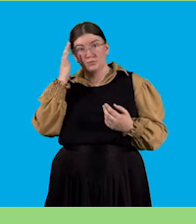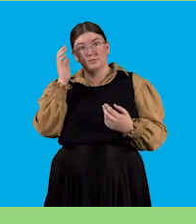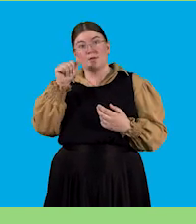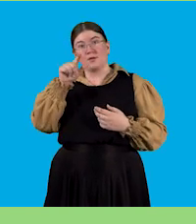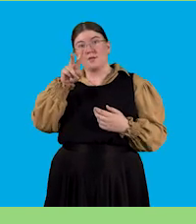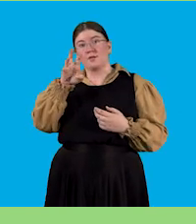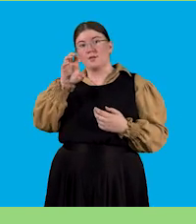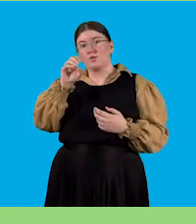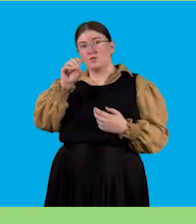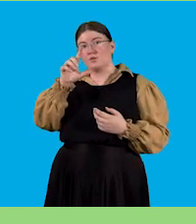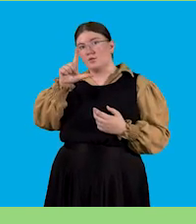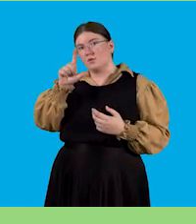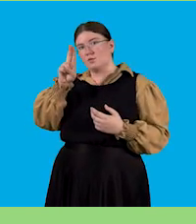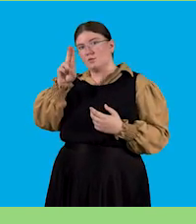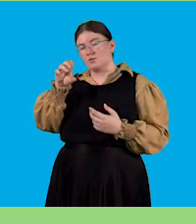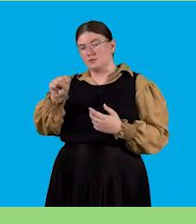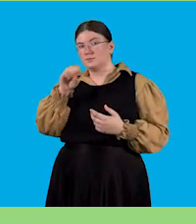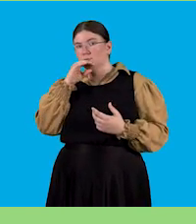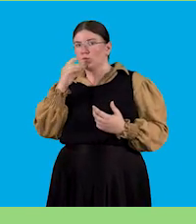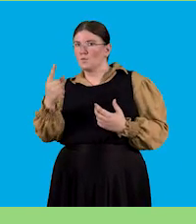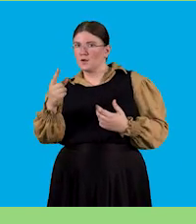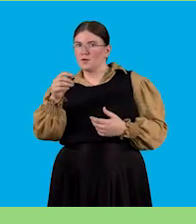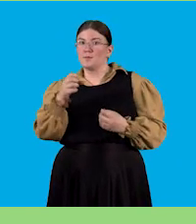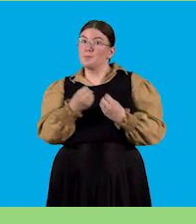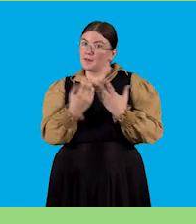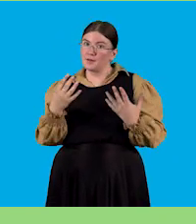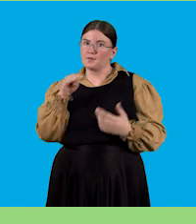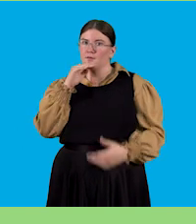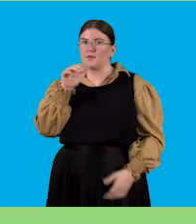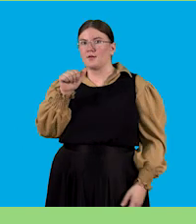and plural form will be alveoli.